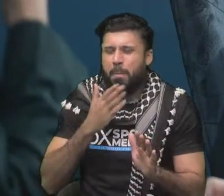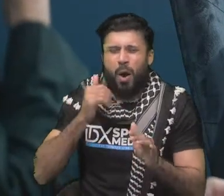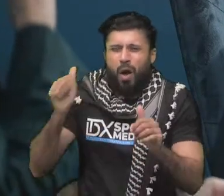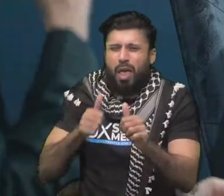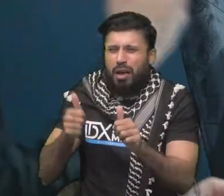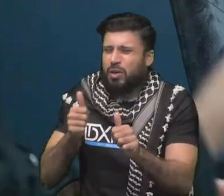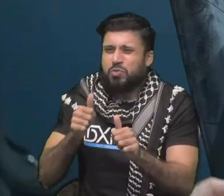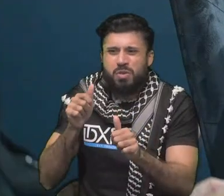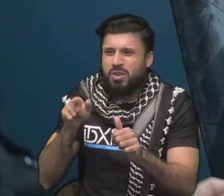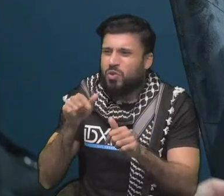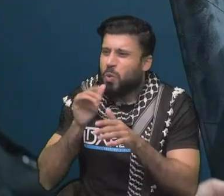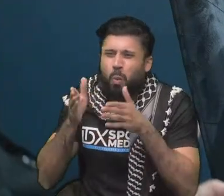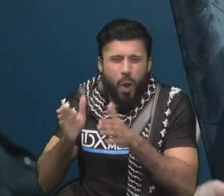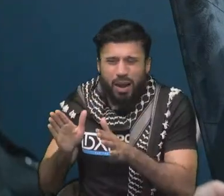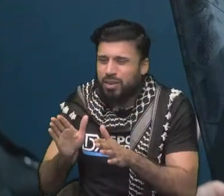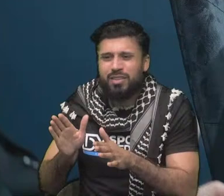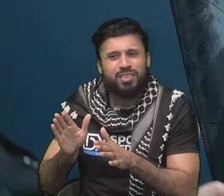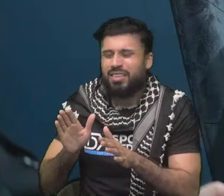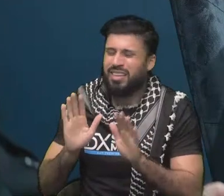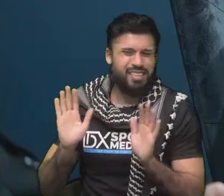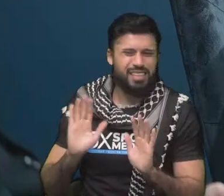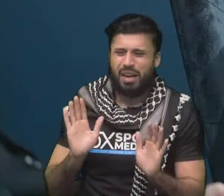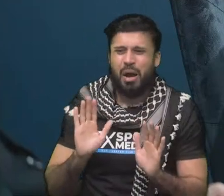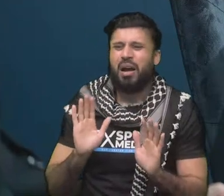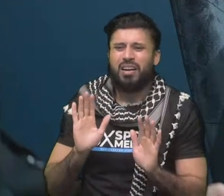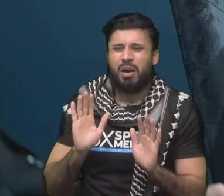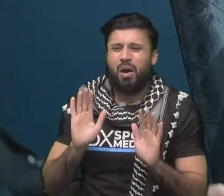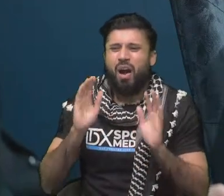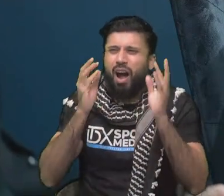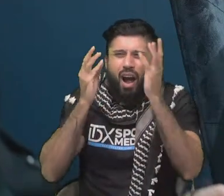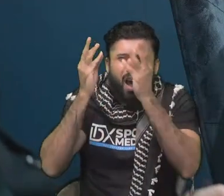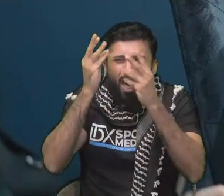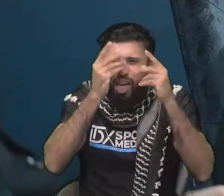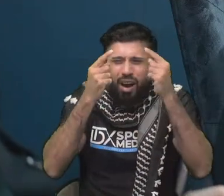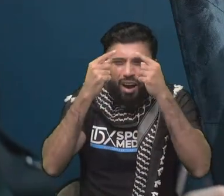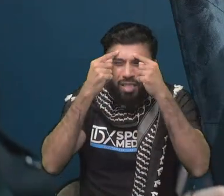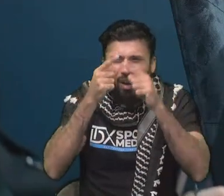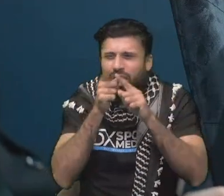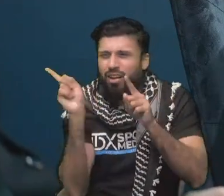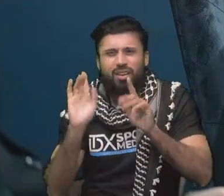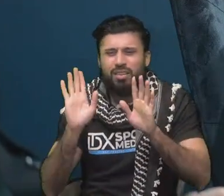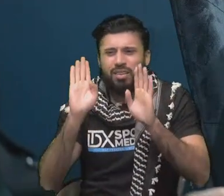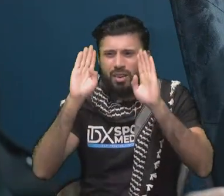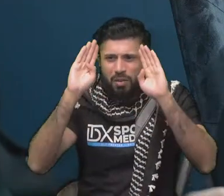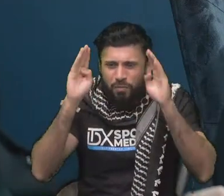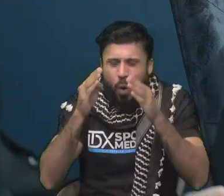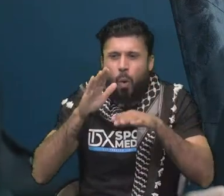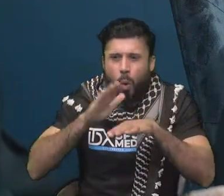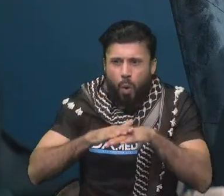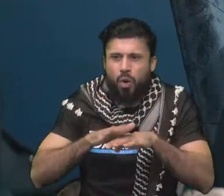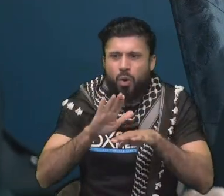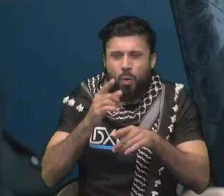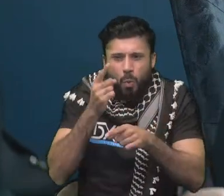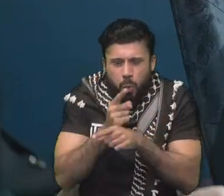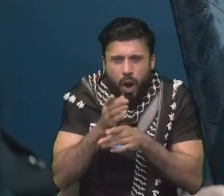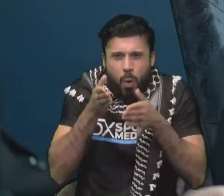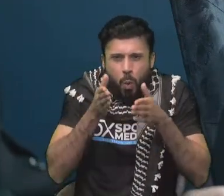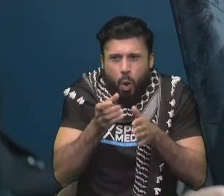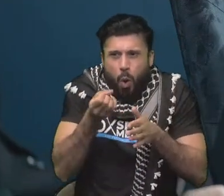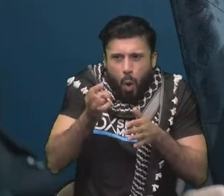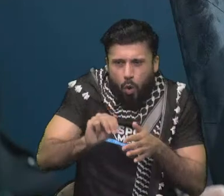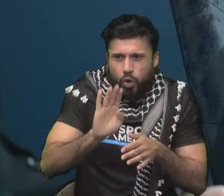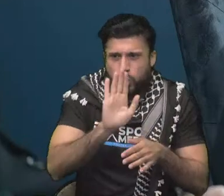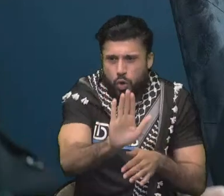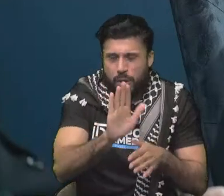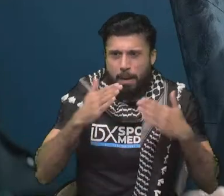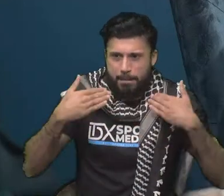and they do that kind of stuff, and also deceive them so they would never really even need to stop doing anything wrong, because as long as I go to my